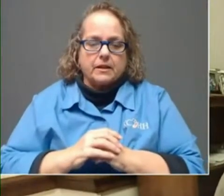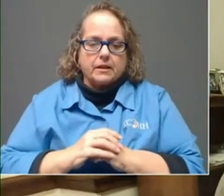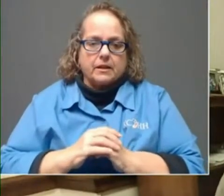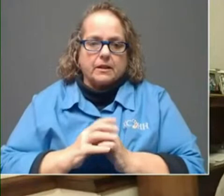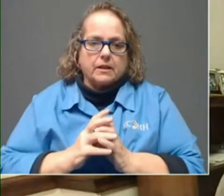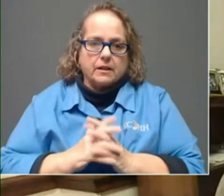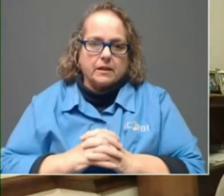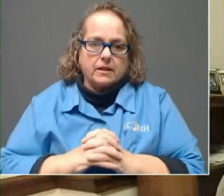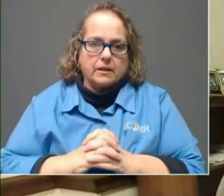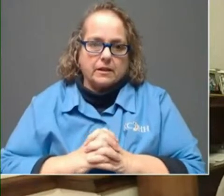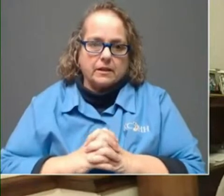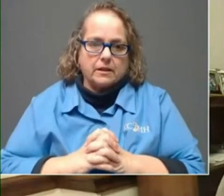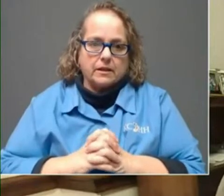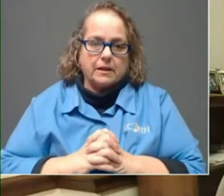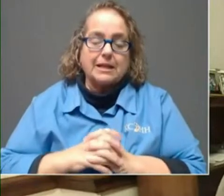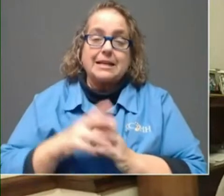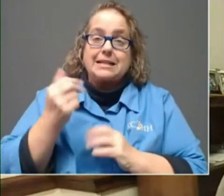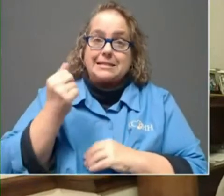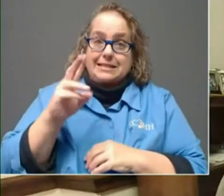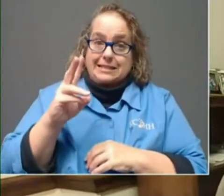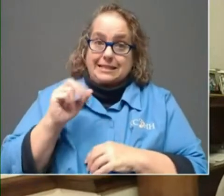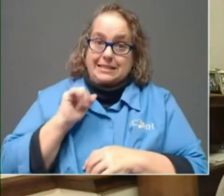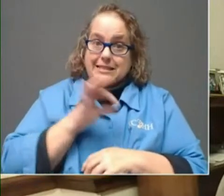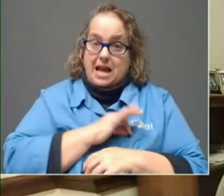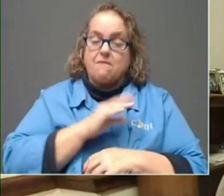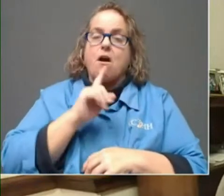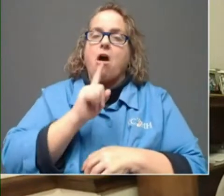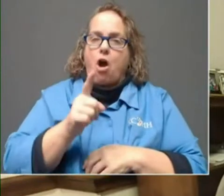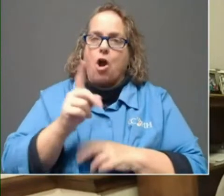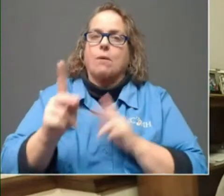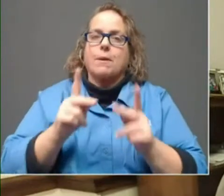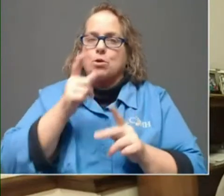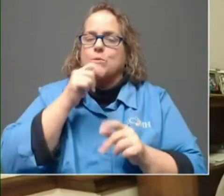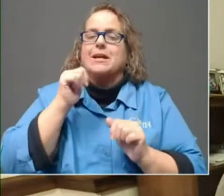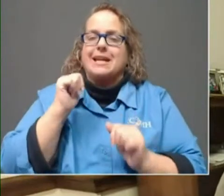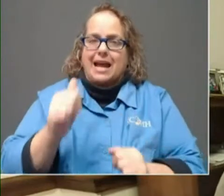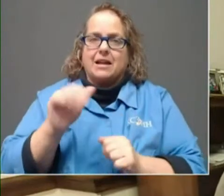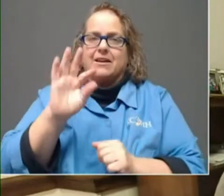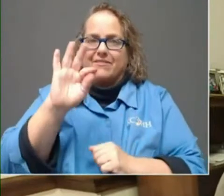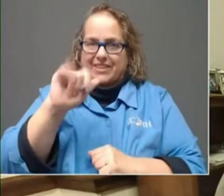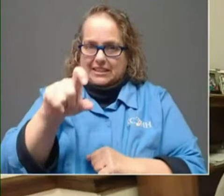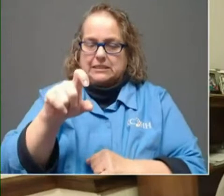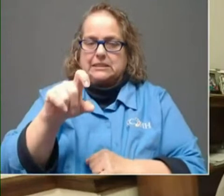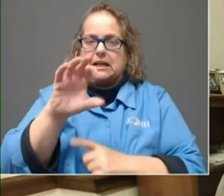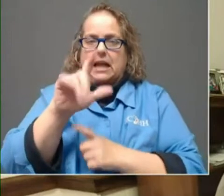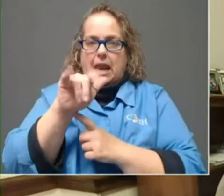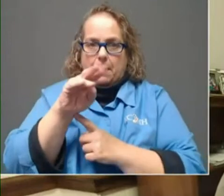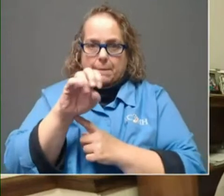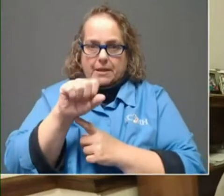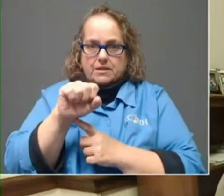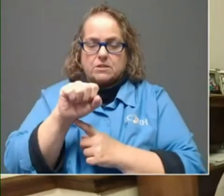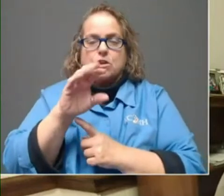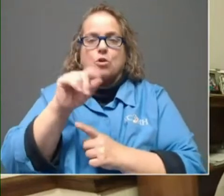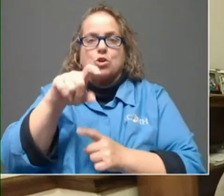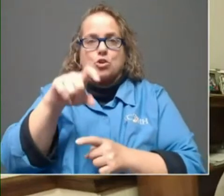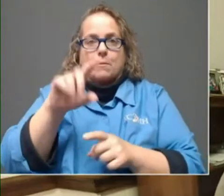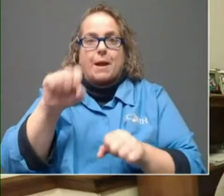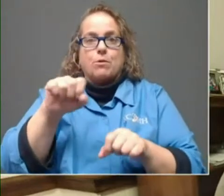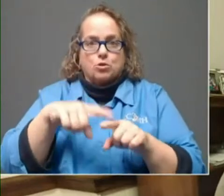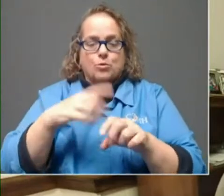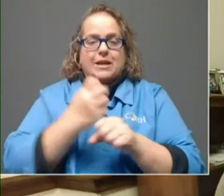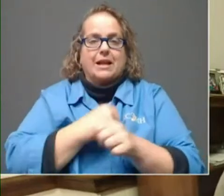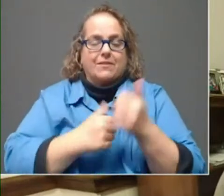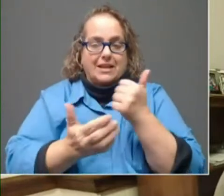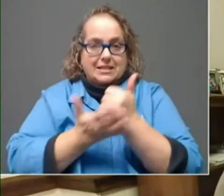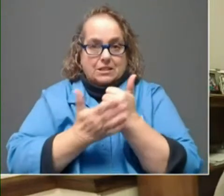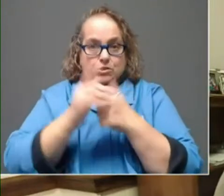do believe the 16 staffers are people who can fix claims. So those, you should be able to get the assistance you need if you